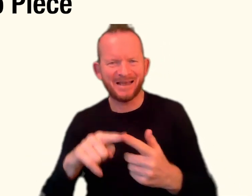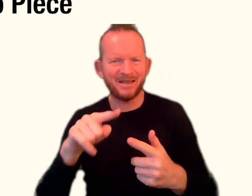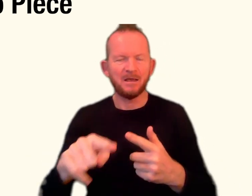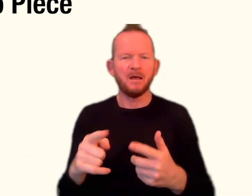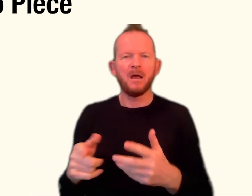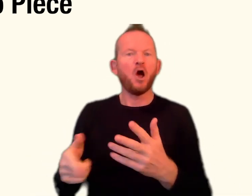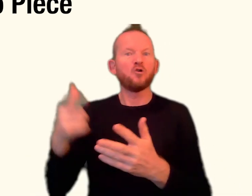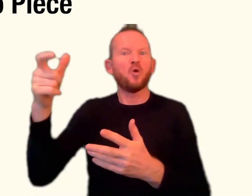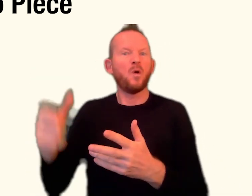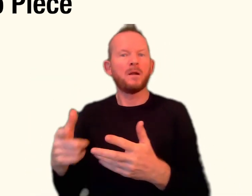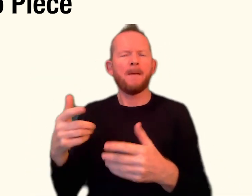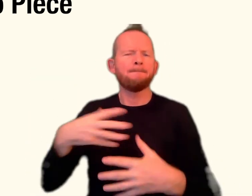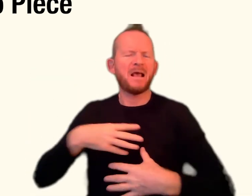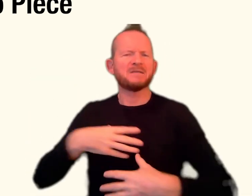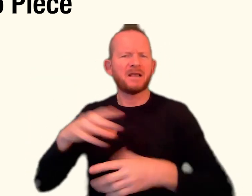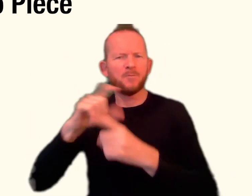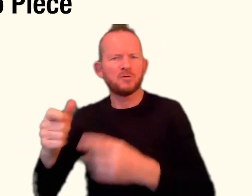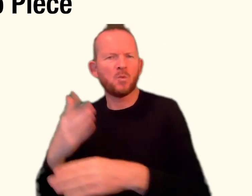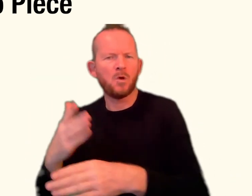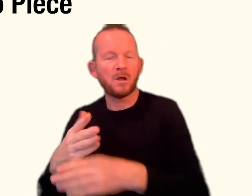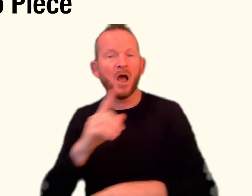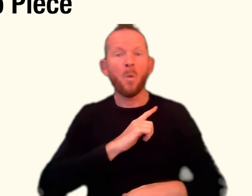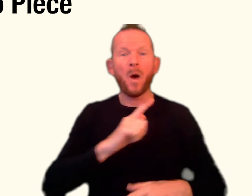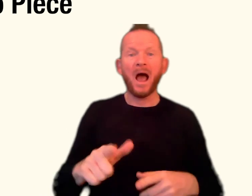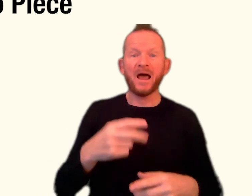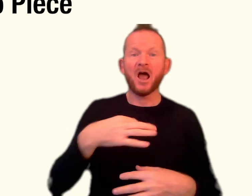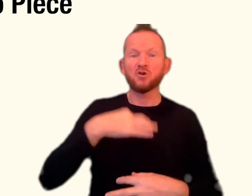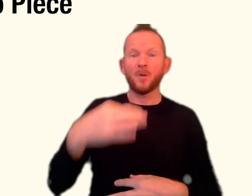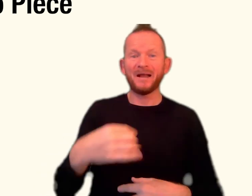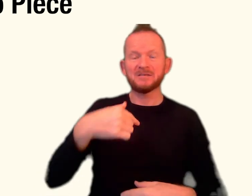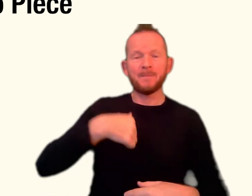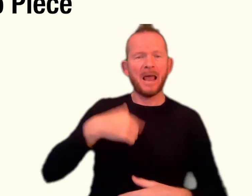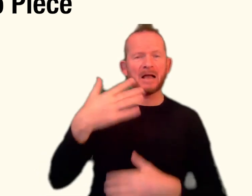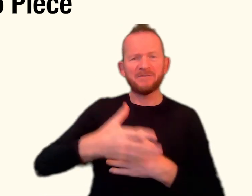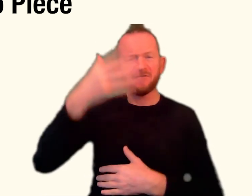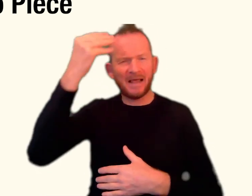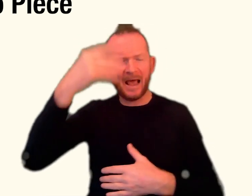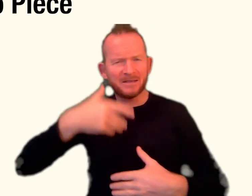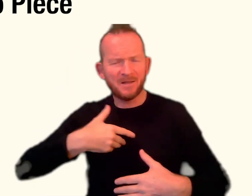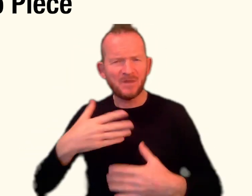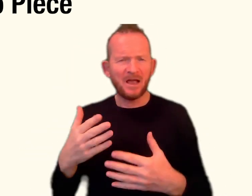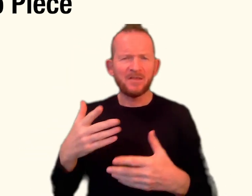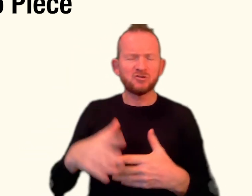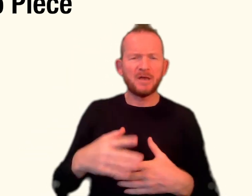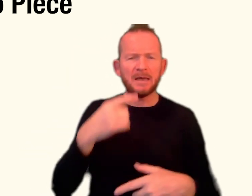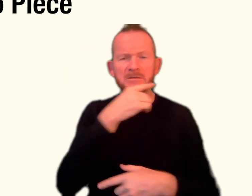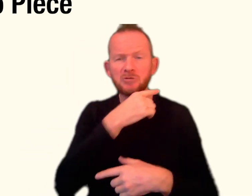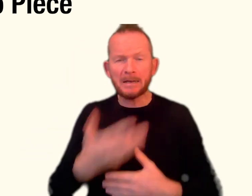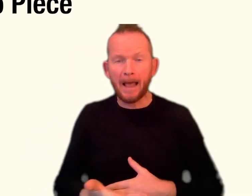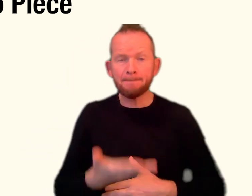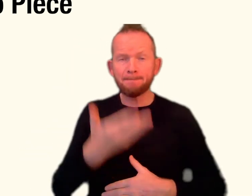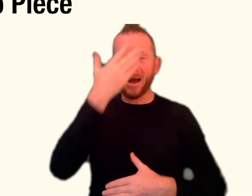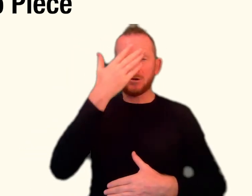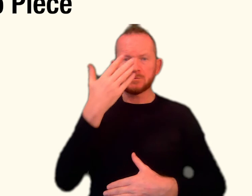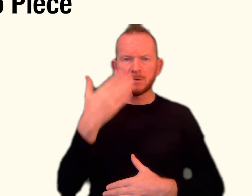community work. And the reason they'd nominated me was, and I'll never forget like the sheer red embarrassment on my face